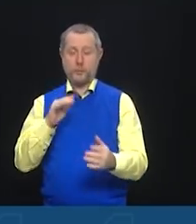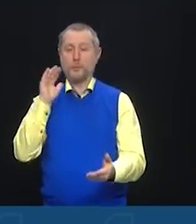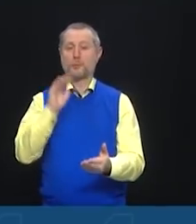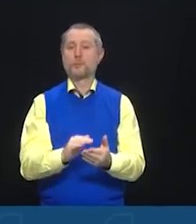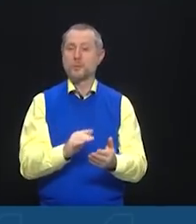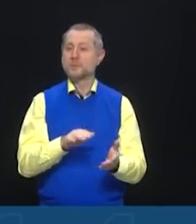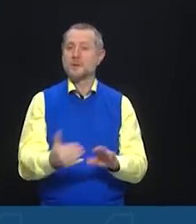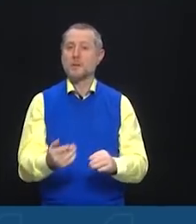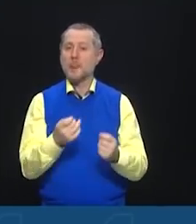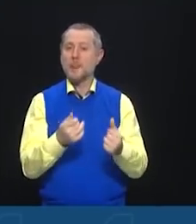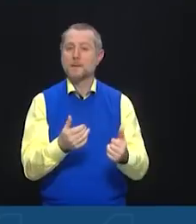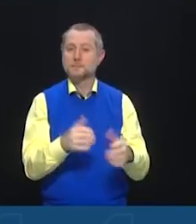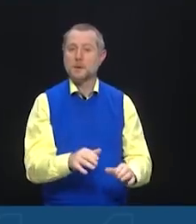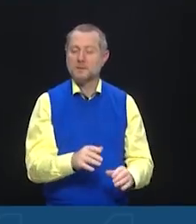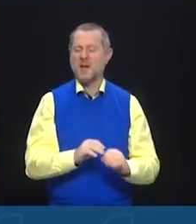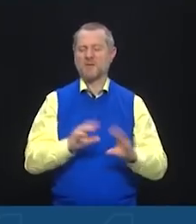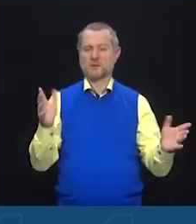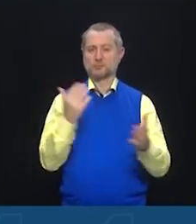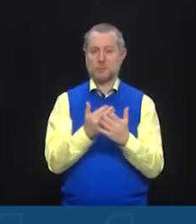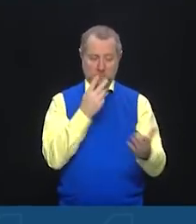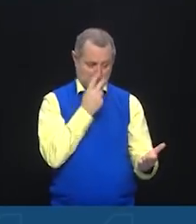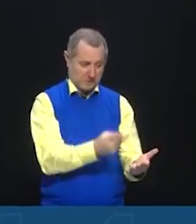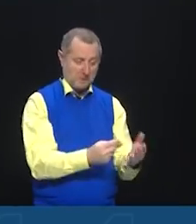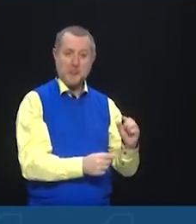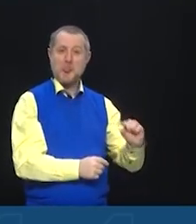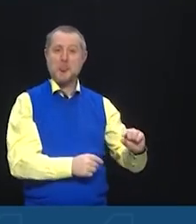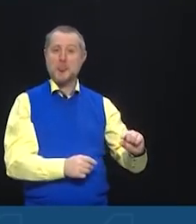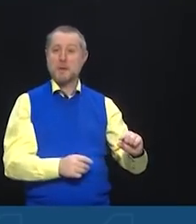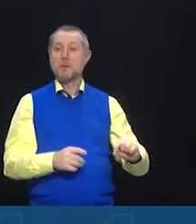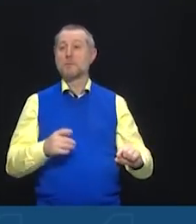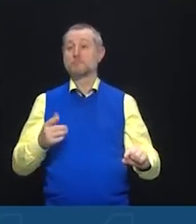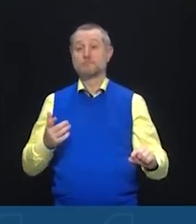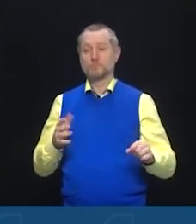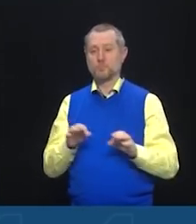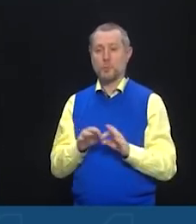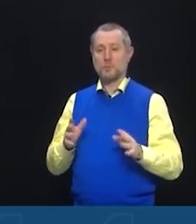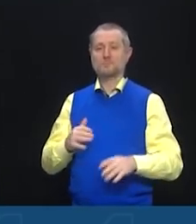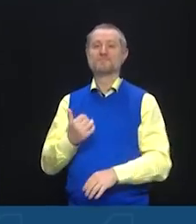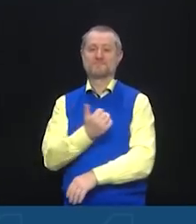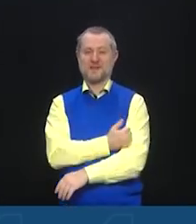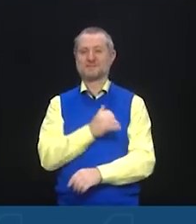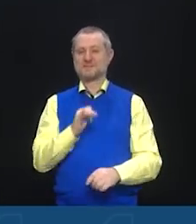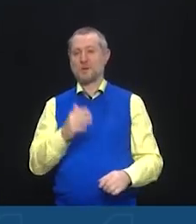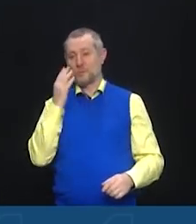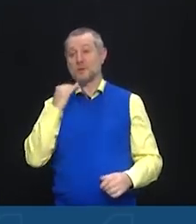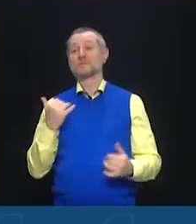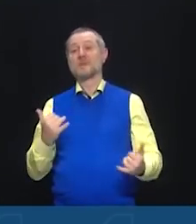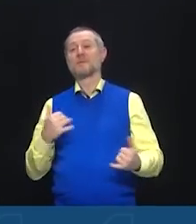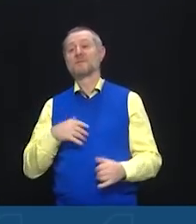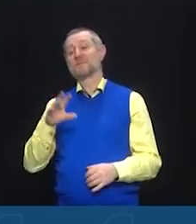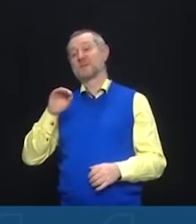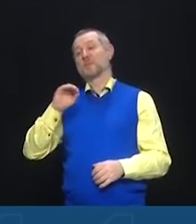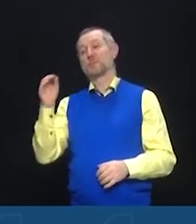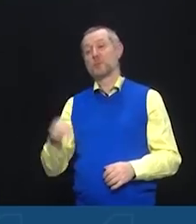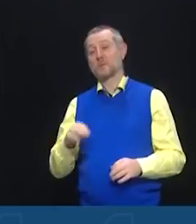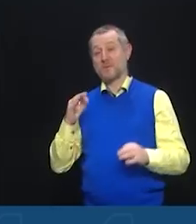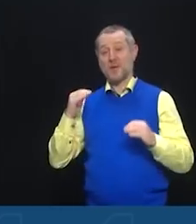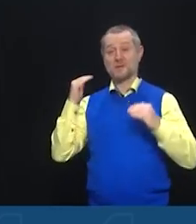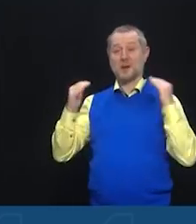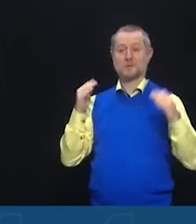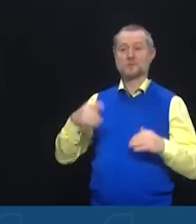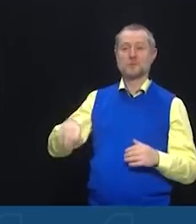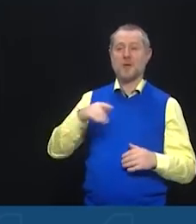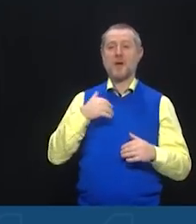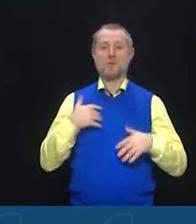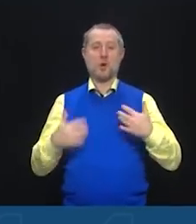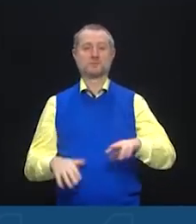incontrovertible, including the importance of boosting. At this point, about 50% of adults are boosted. We really